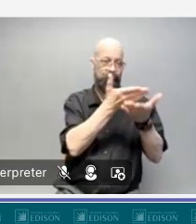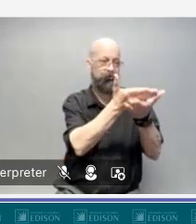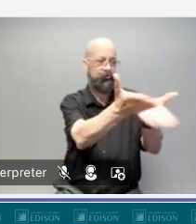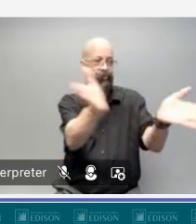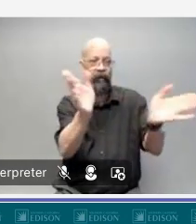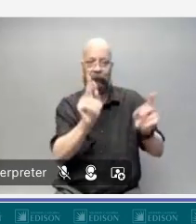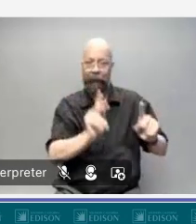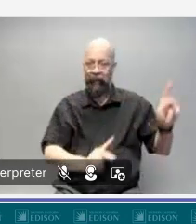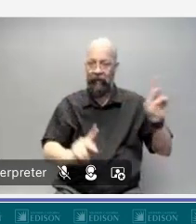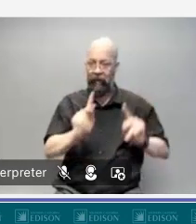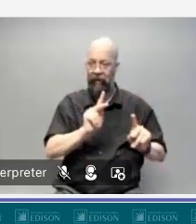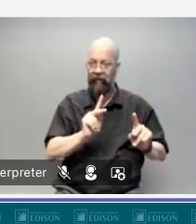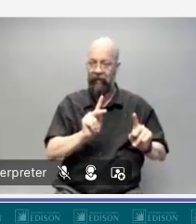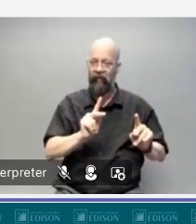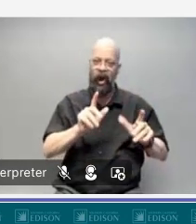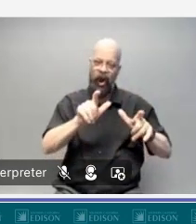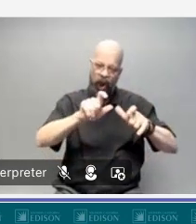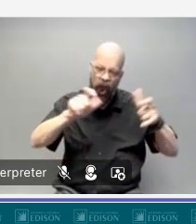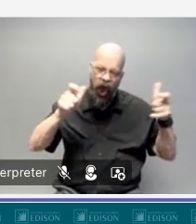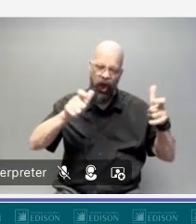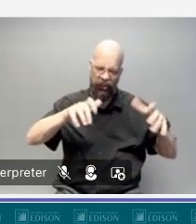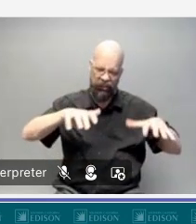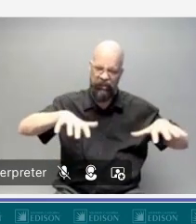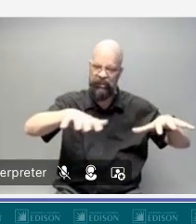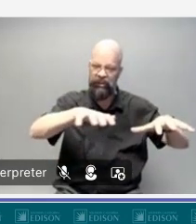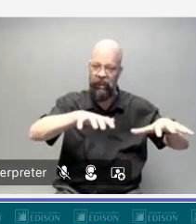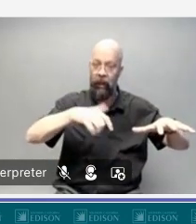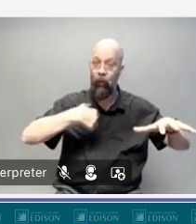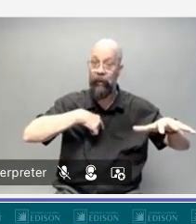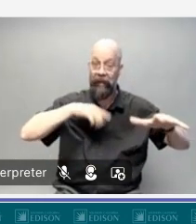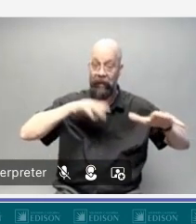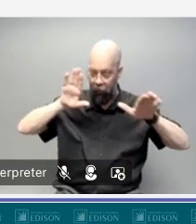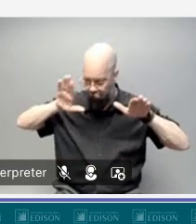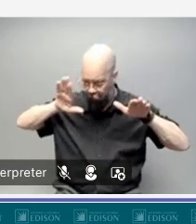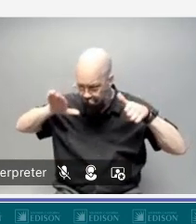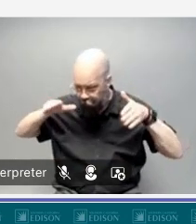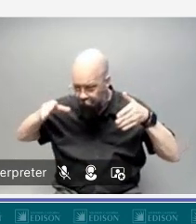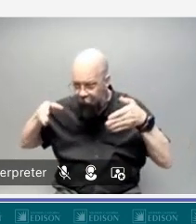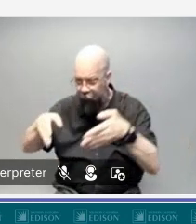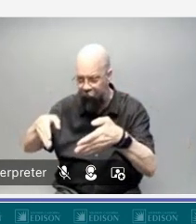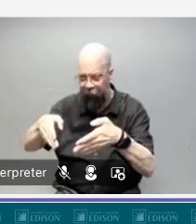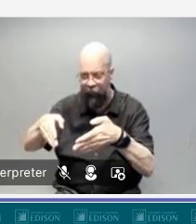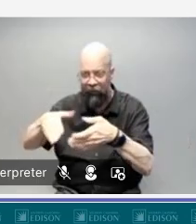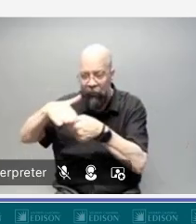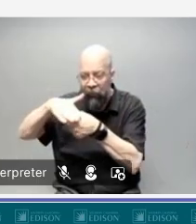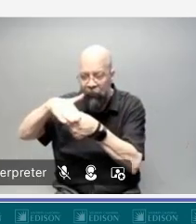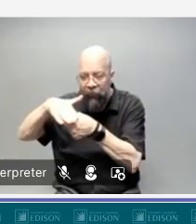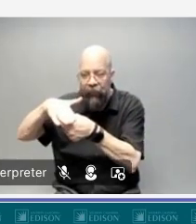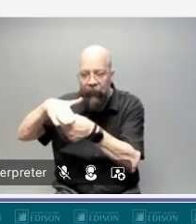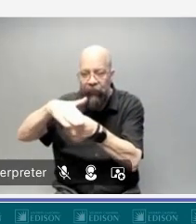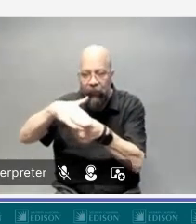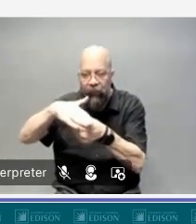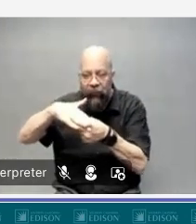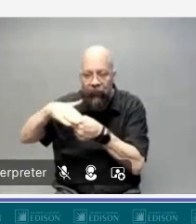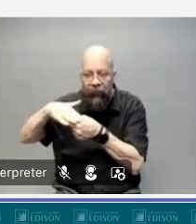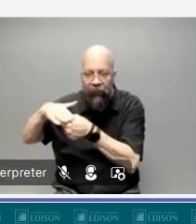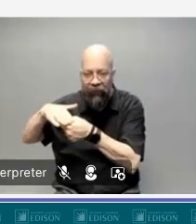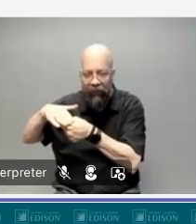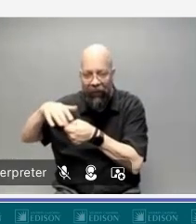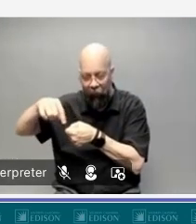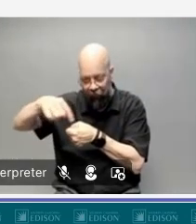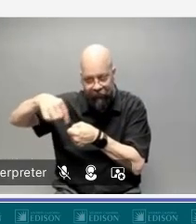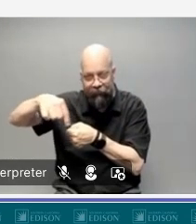They're forecasting for these large areas while we're forecasting for really these small localized